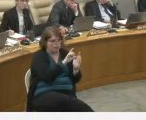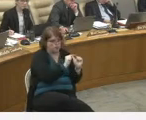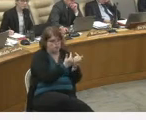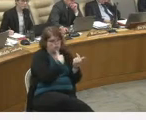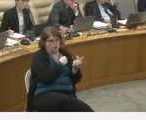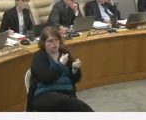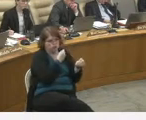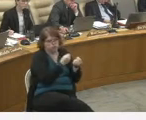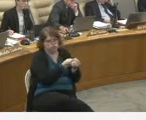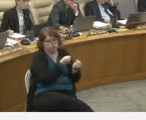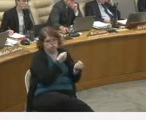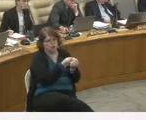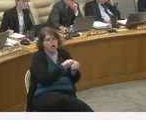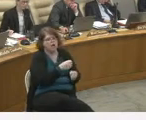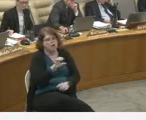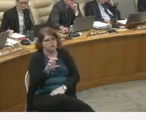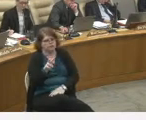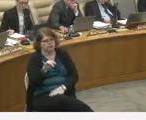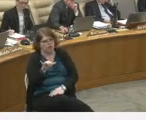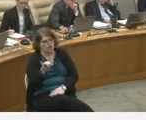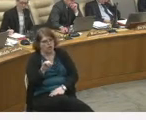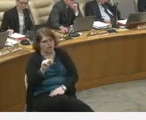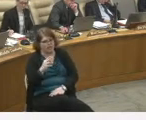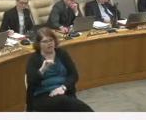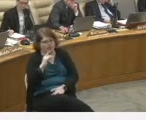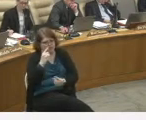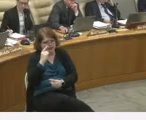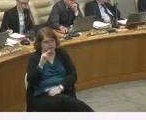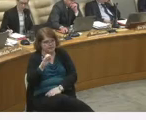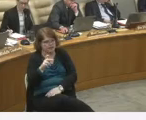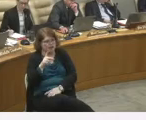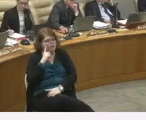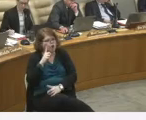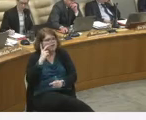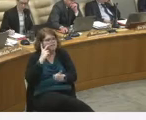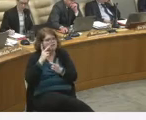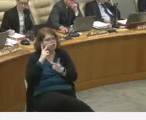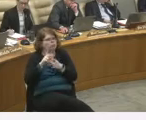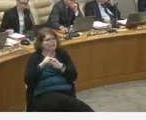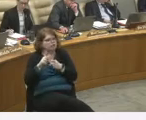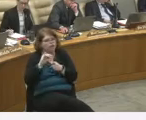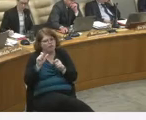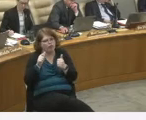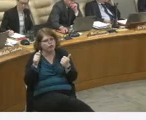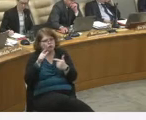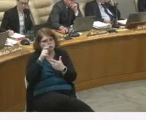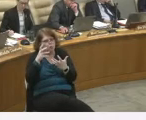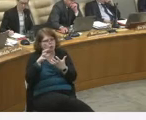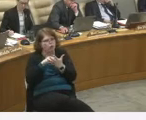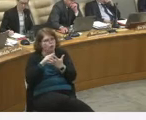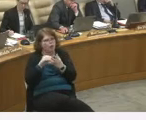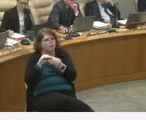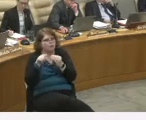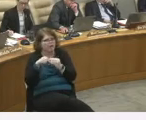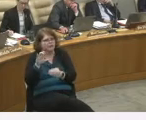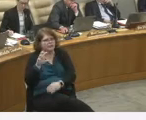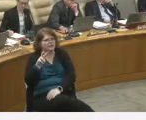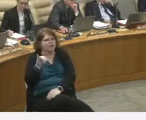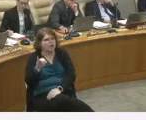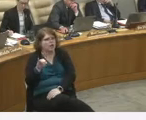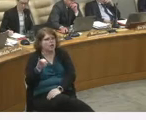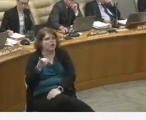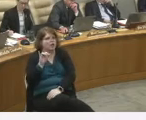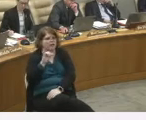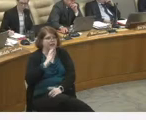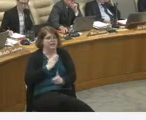sponsor and support and then the CVI Think Tank which is just for vision professionals and others who want to learn about CVI this is our